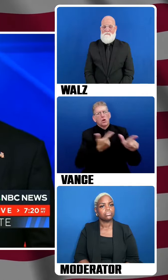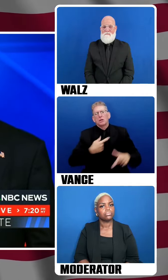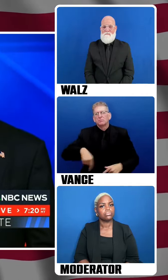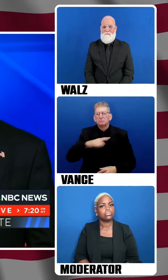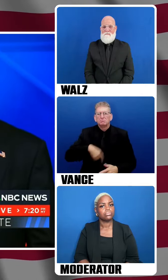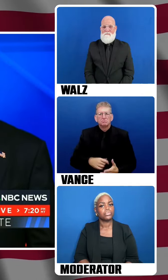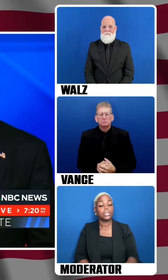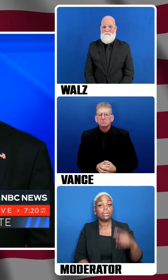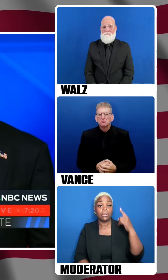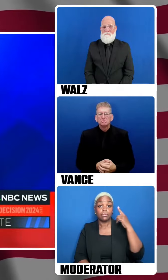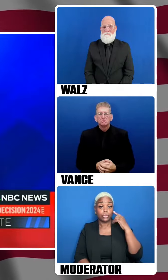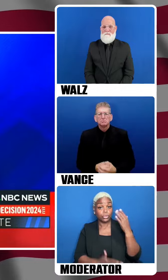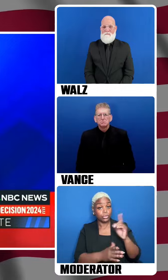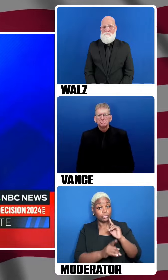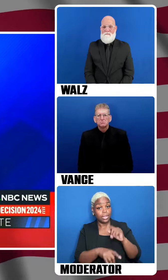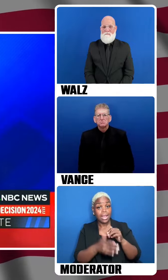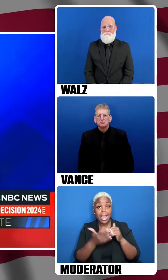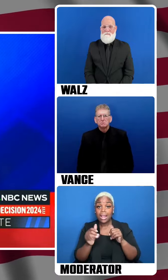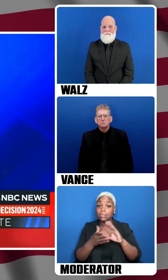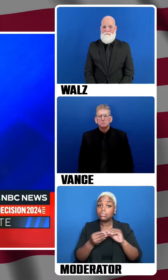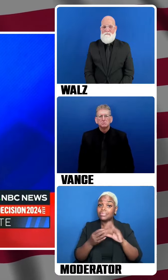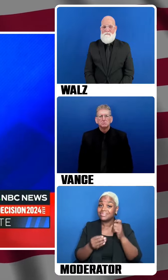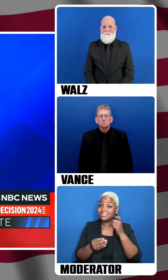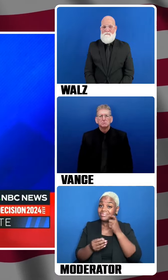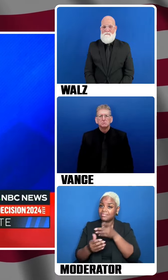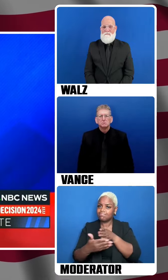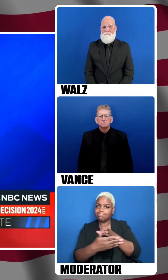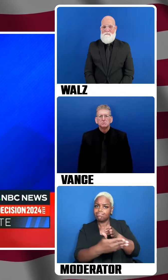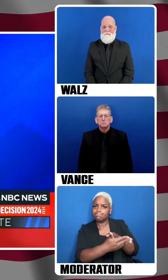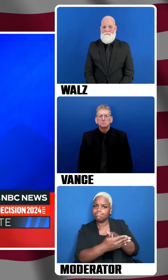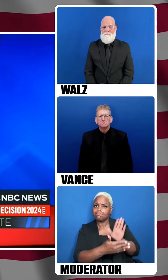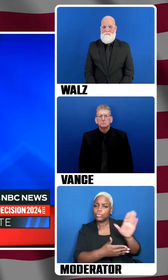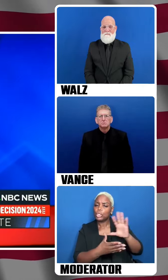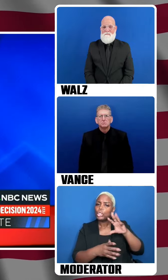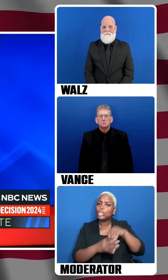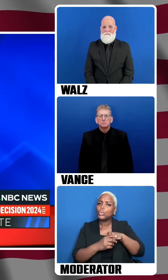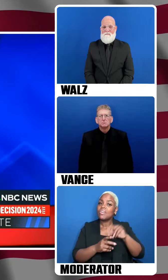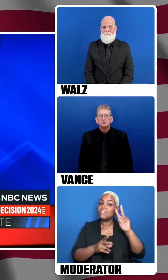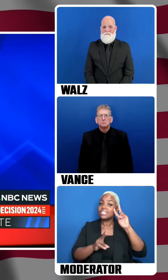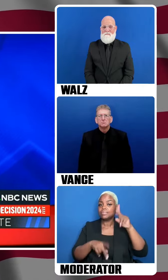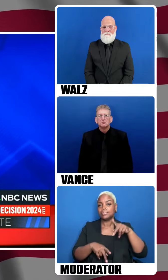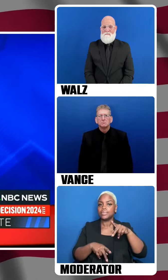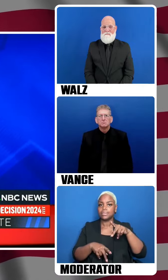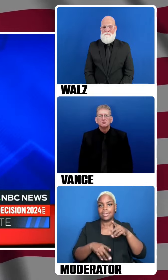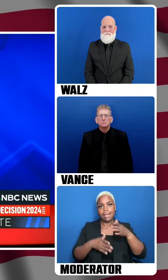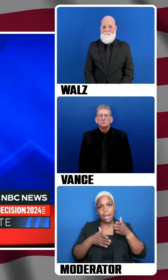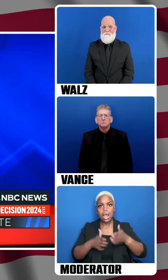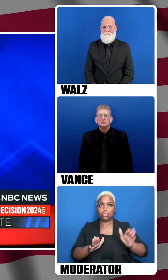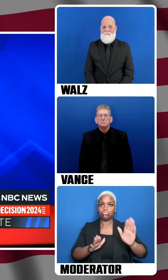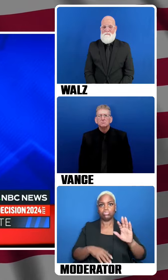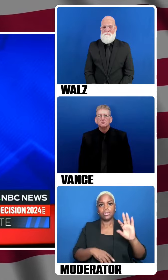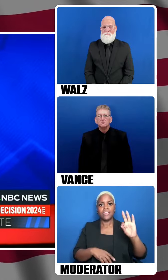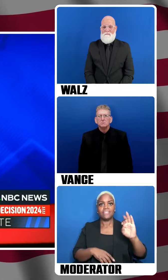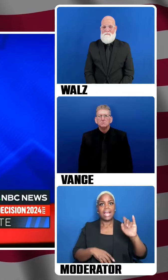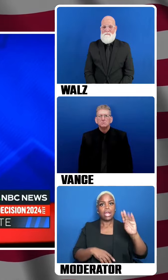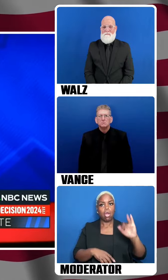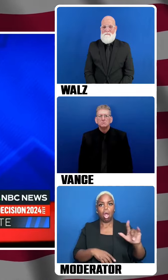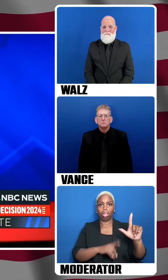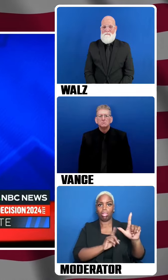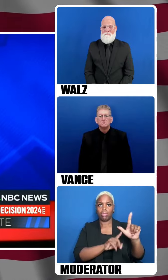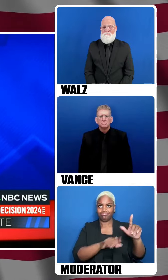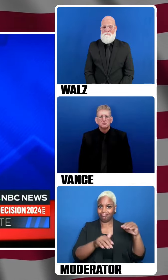allegations, including that the vice president is, quote, letting in fentanyl and using kids as drug mules, among